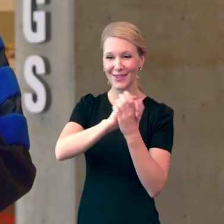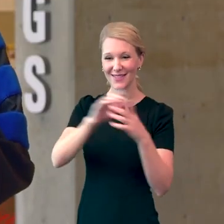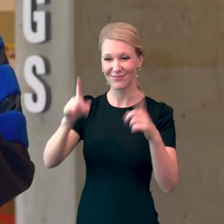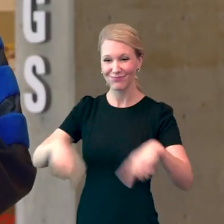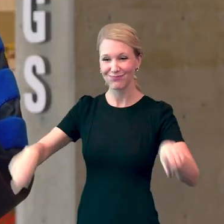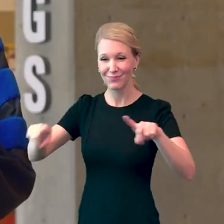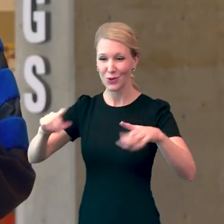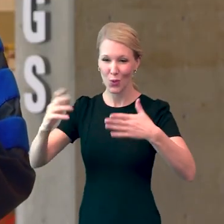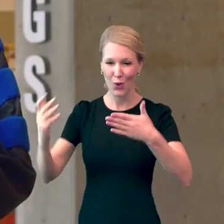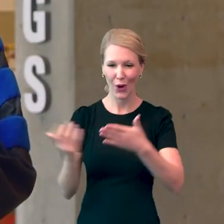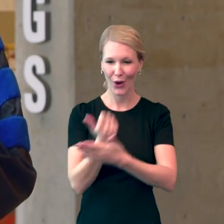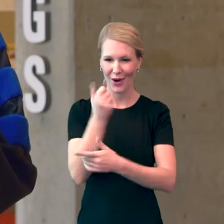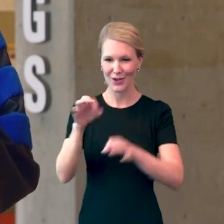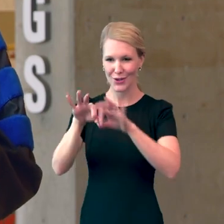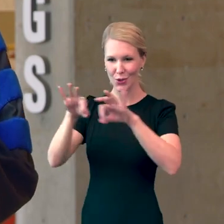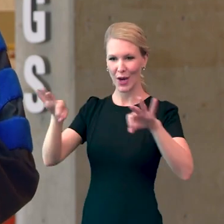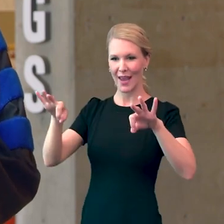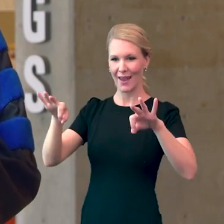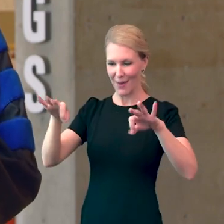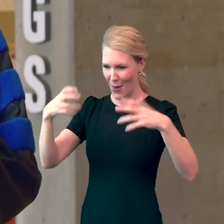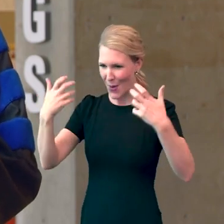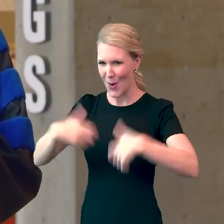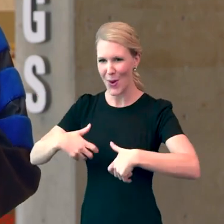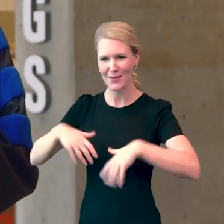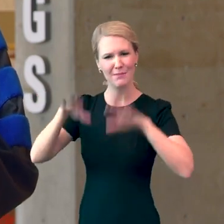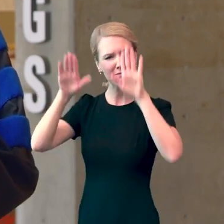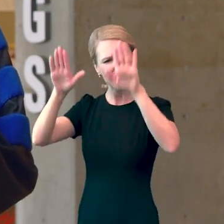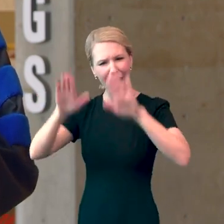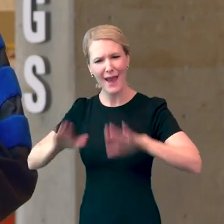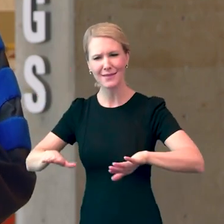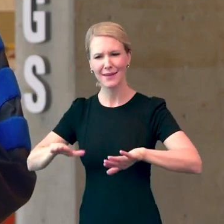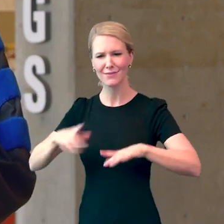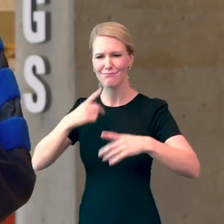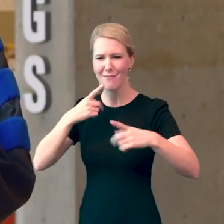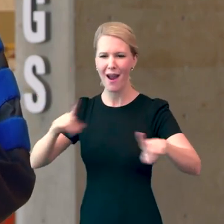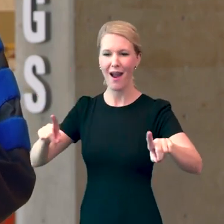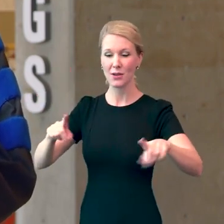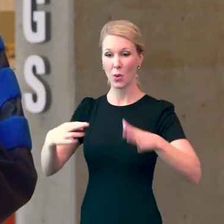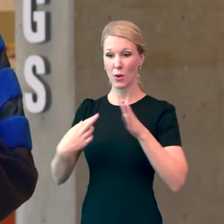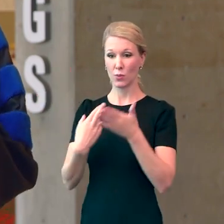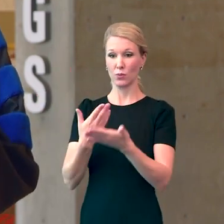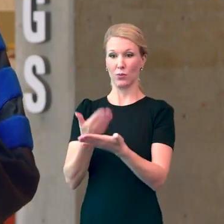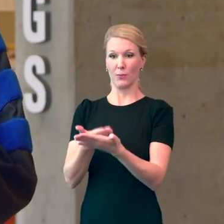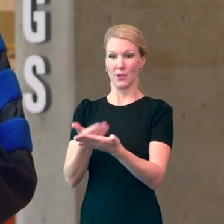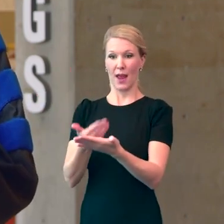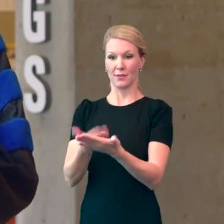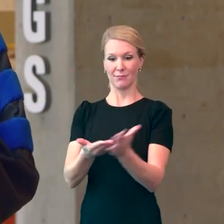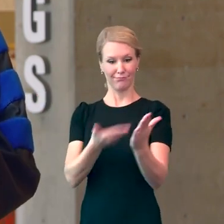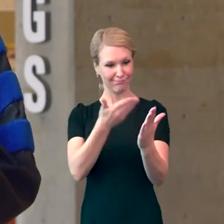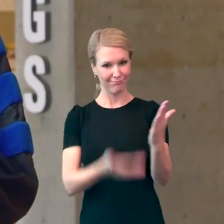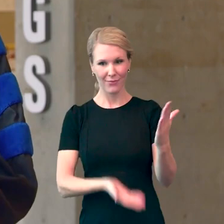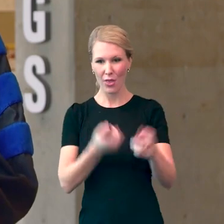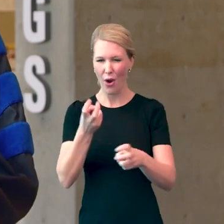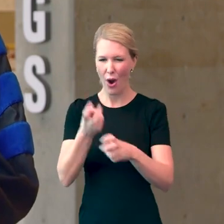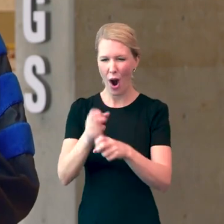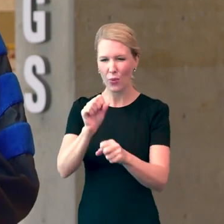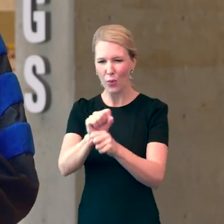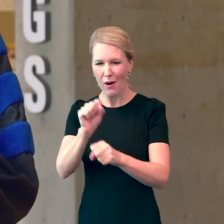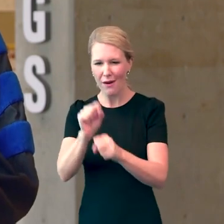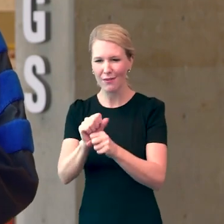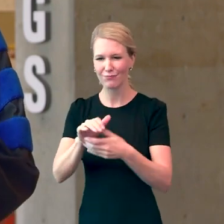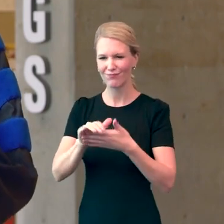Congratulations, graduates. Earning your degree is an amazing achievement. It represents the hard